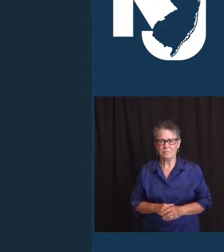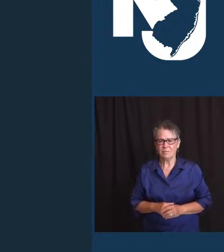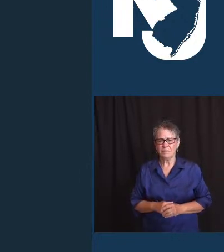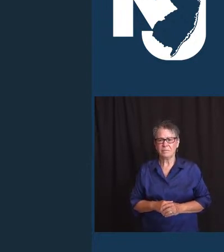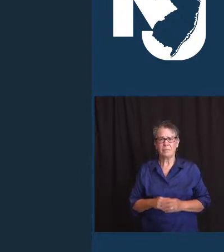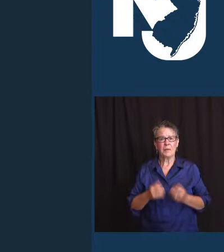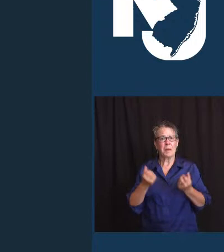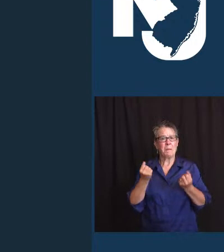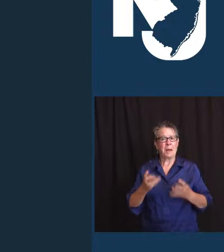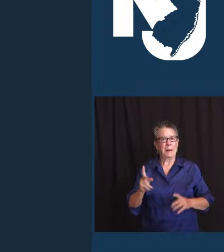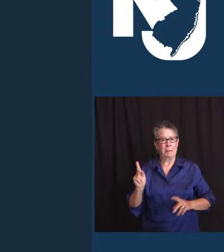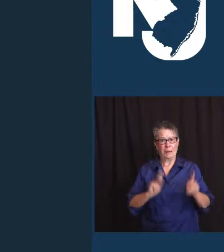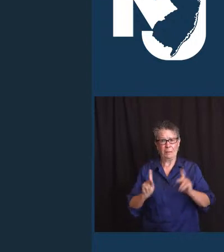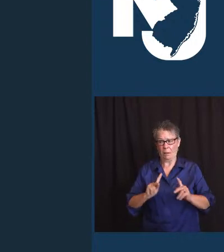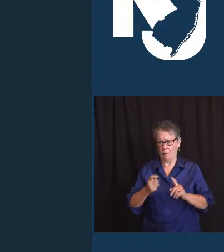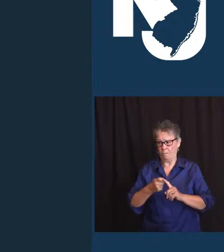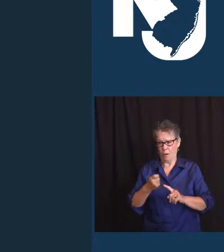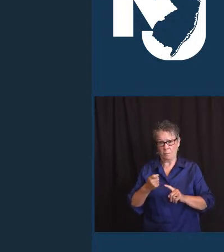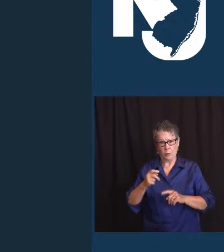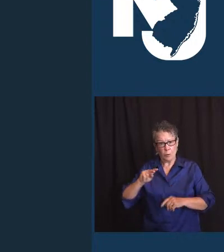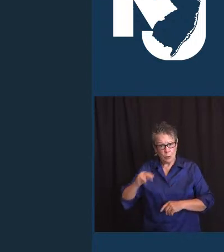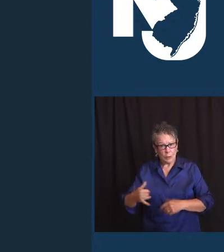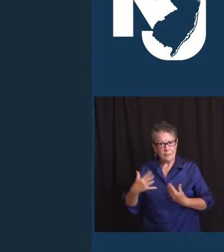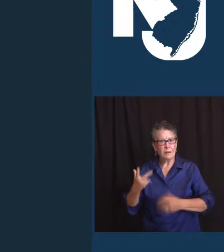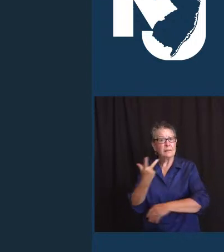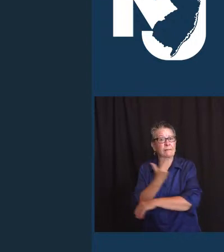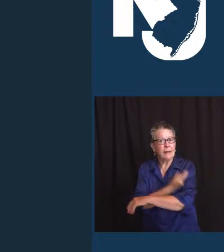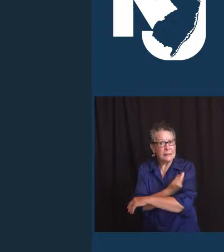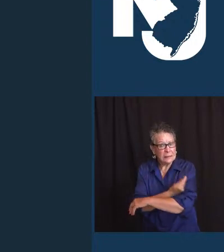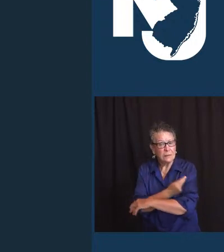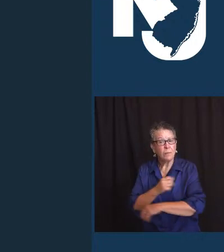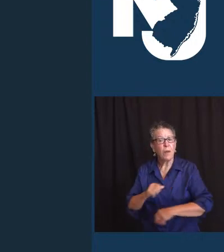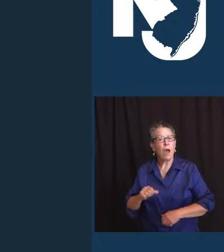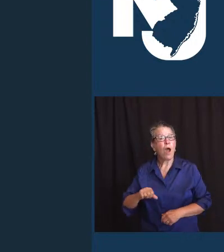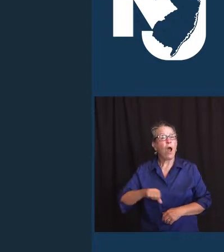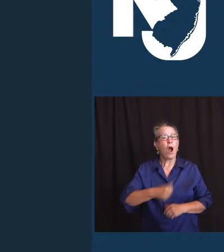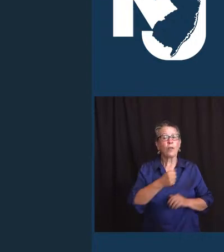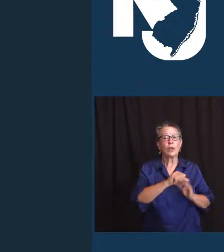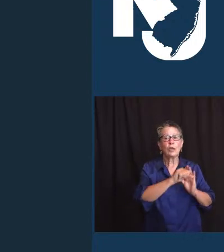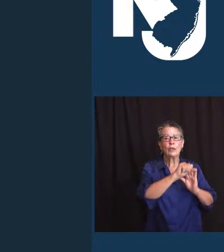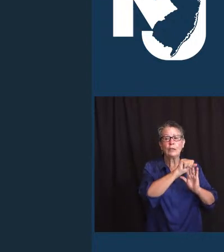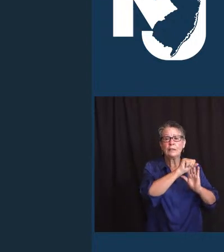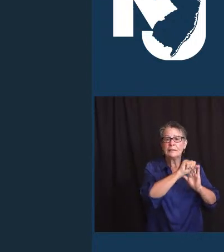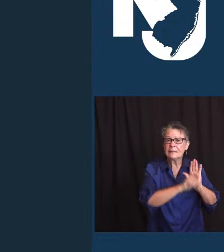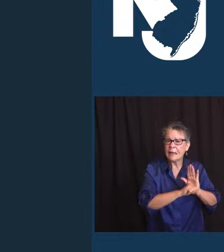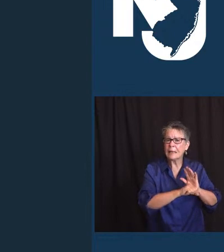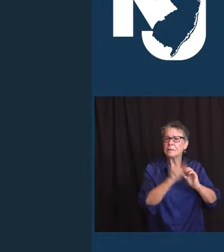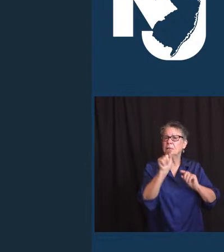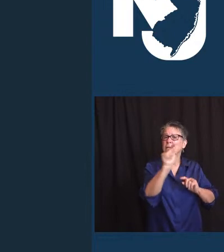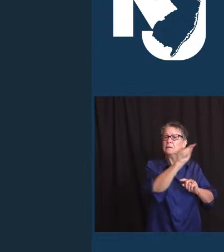taken responsibility to helping us end this pandemic. They've taken the step to give themselves more